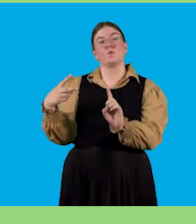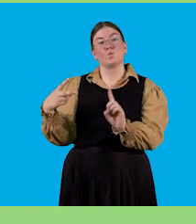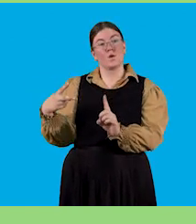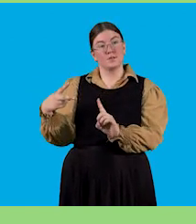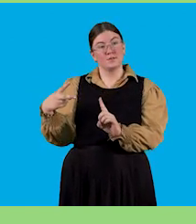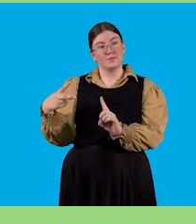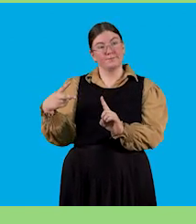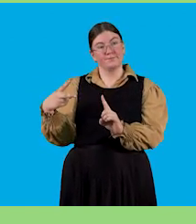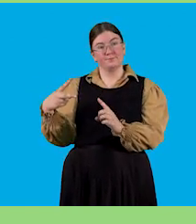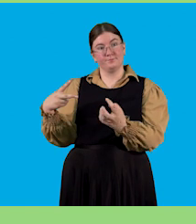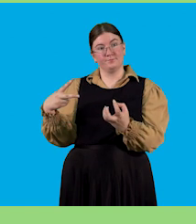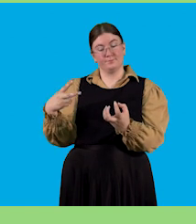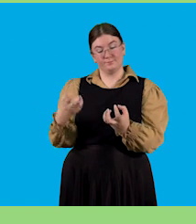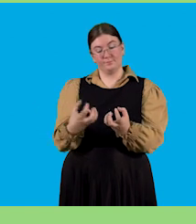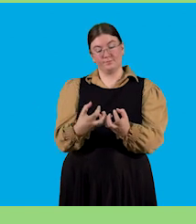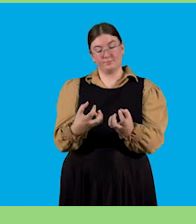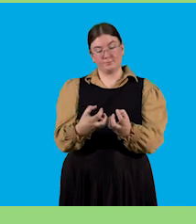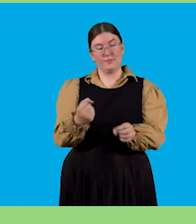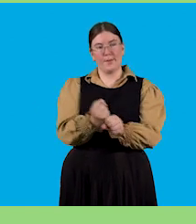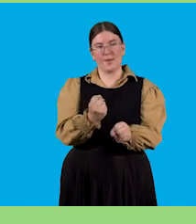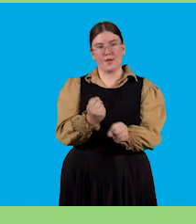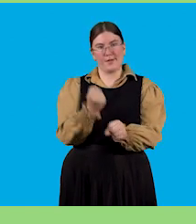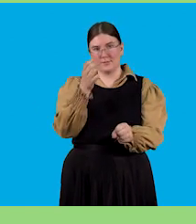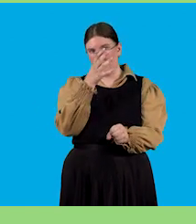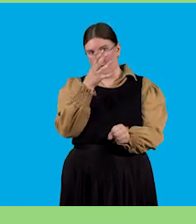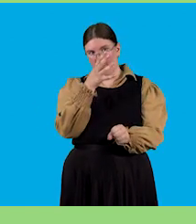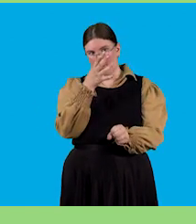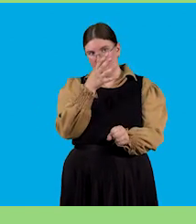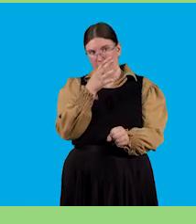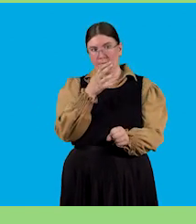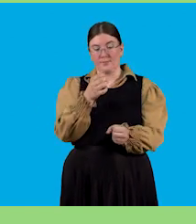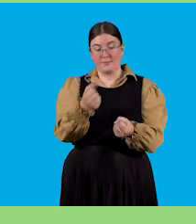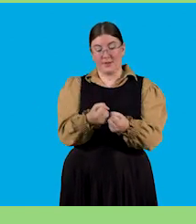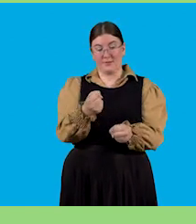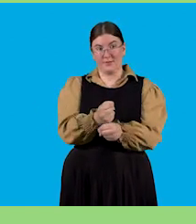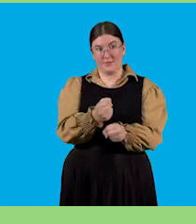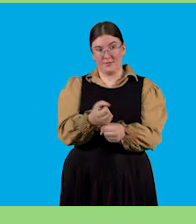that organ that produces sperm cells.